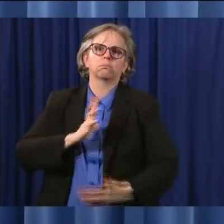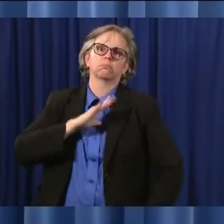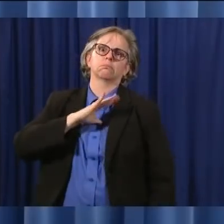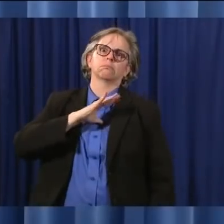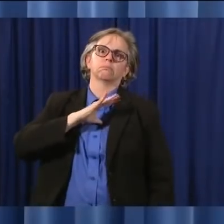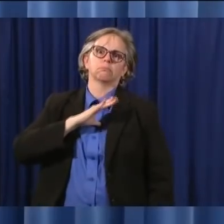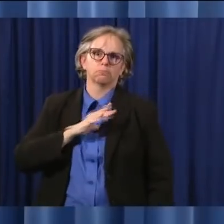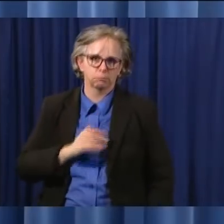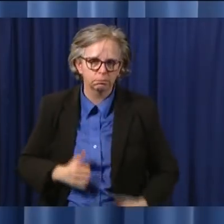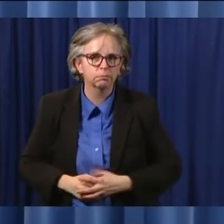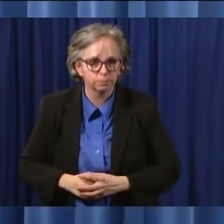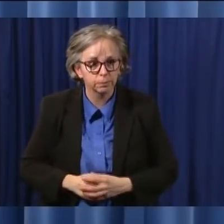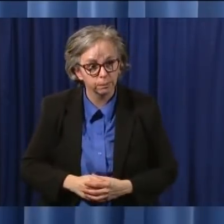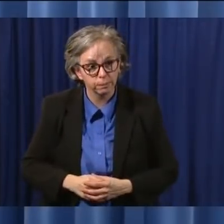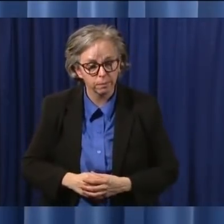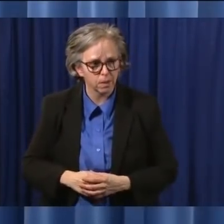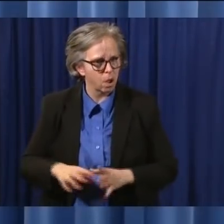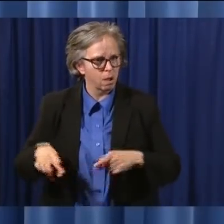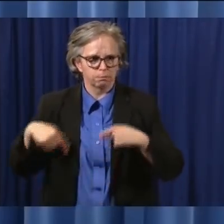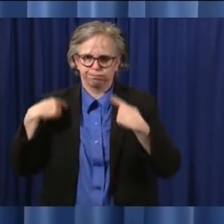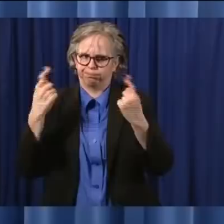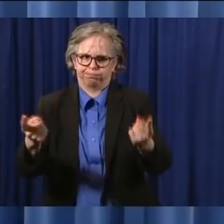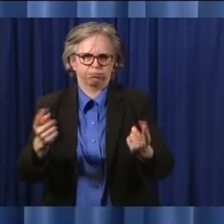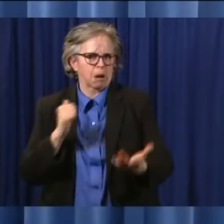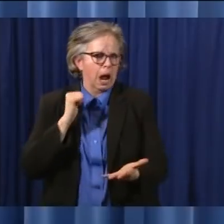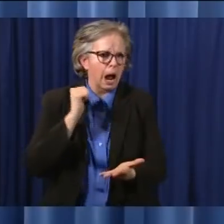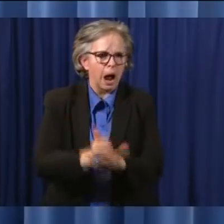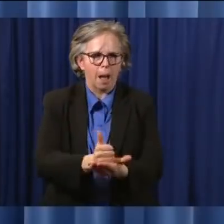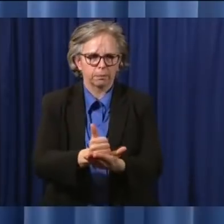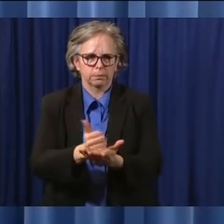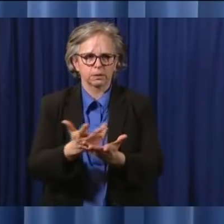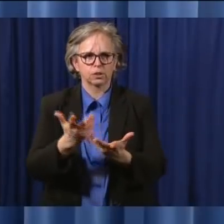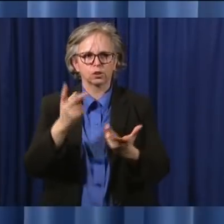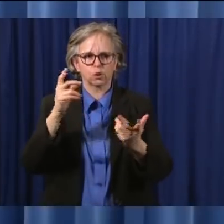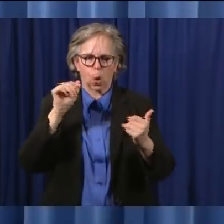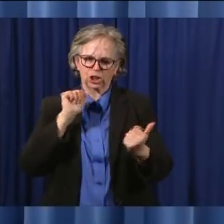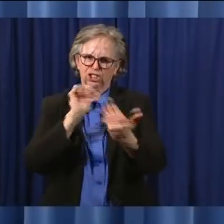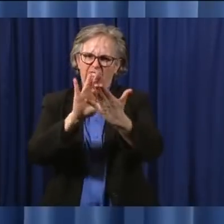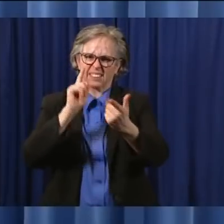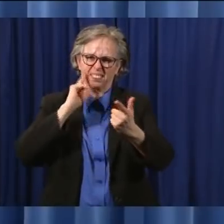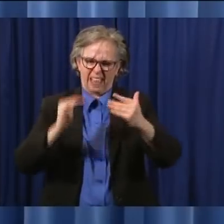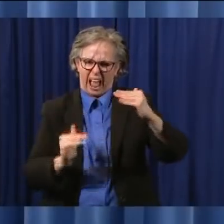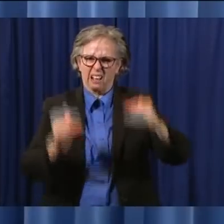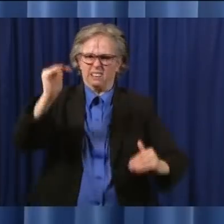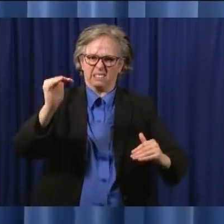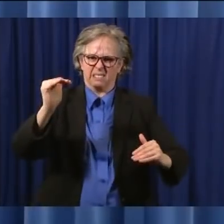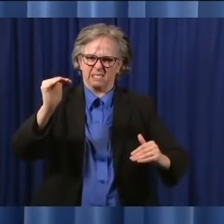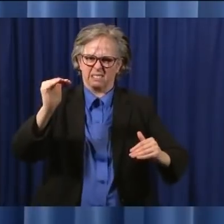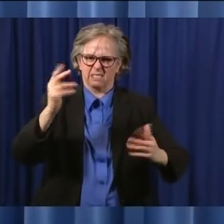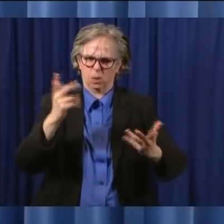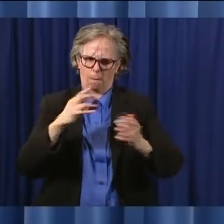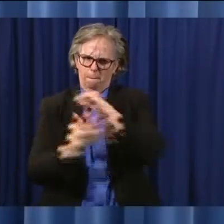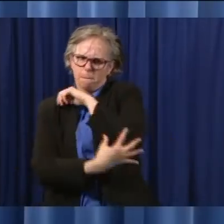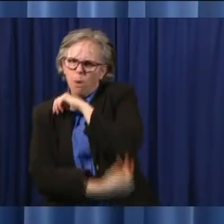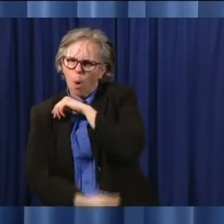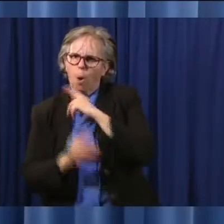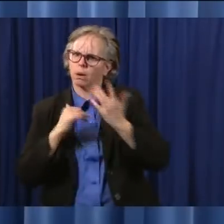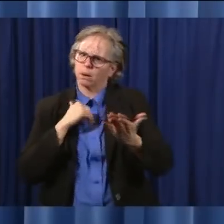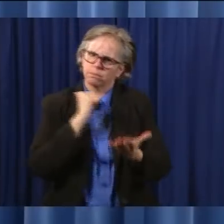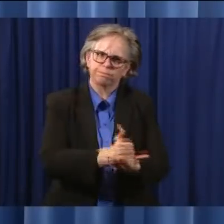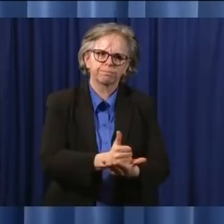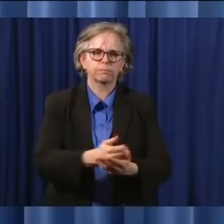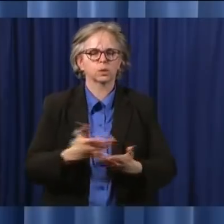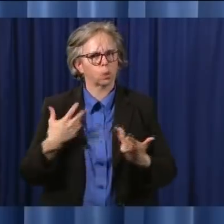health disparities that is ongoing by the Ohio Commission on Minority Health, the Commission on Hispanic